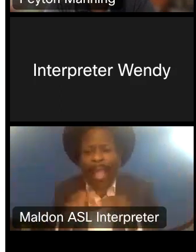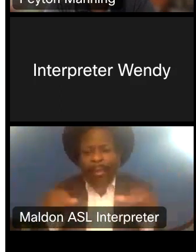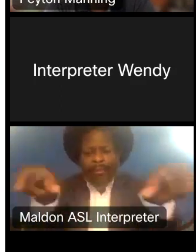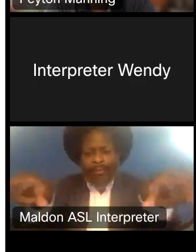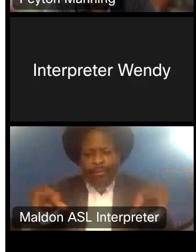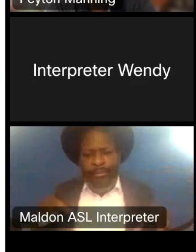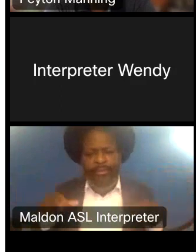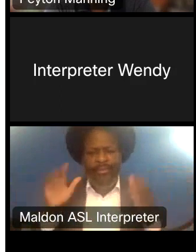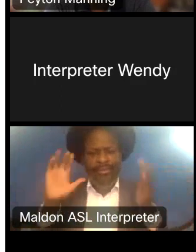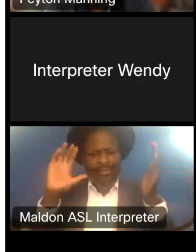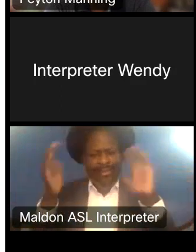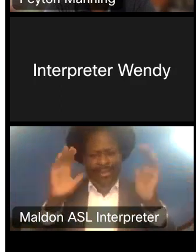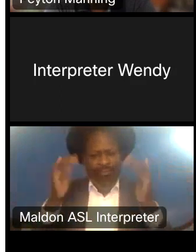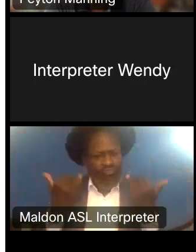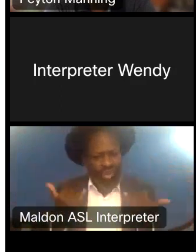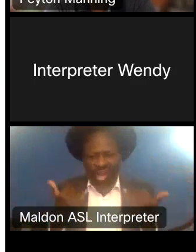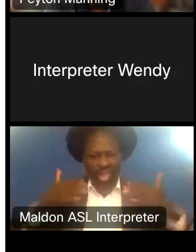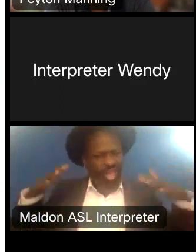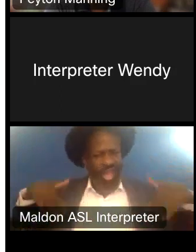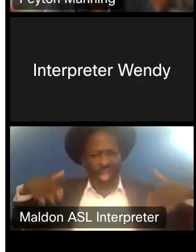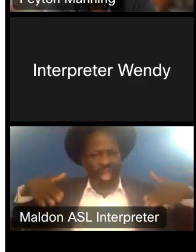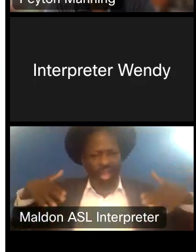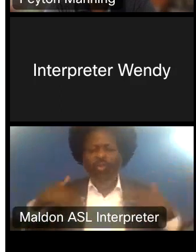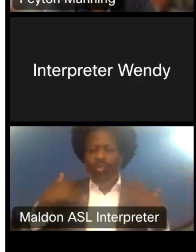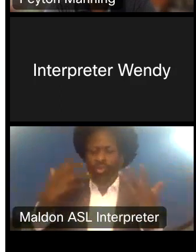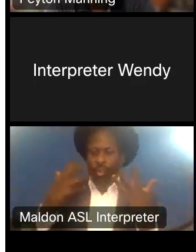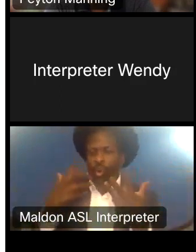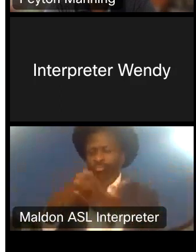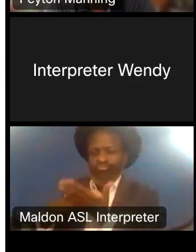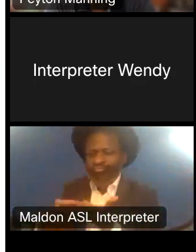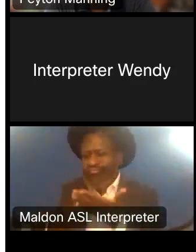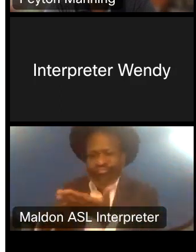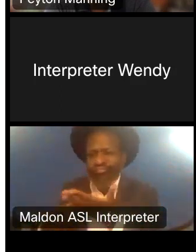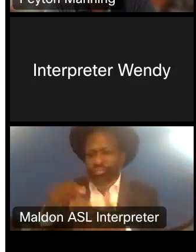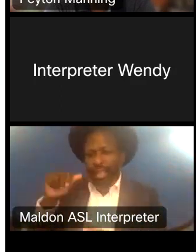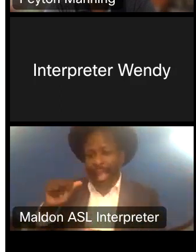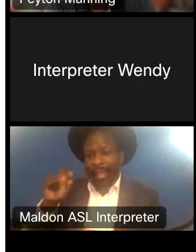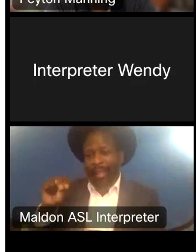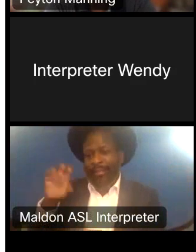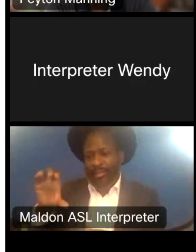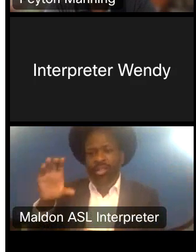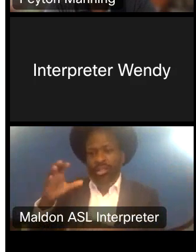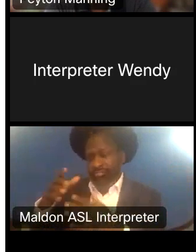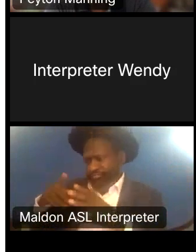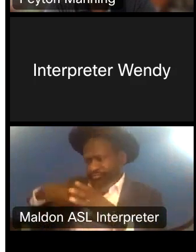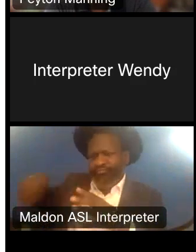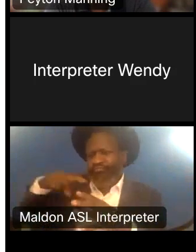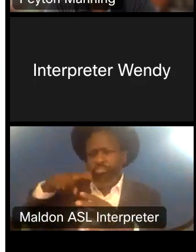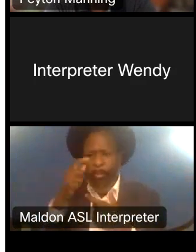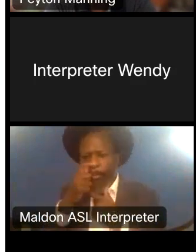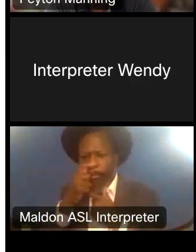but certainly we will be asking as an ANC more about that because that is very, very important. Other question is